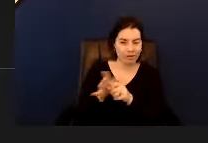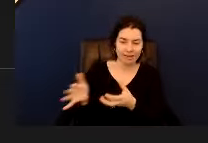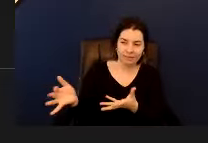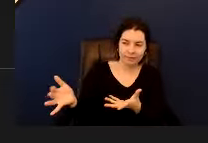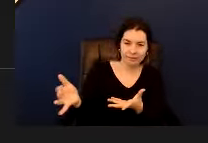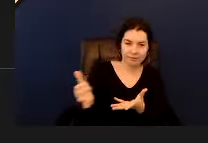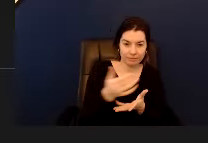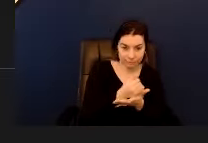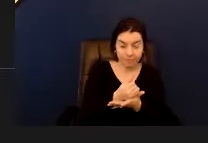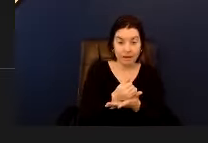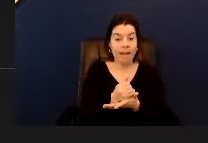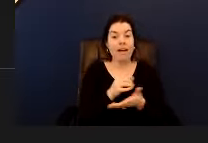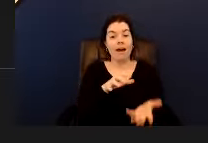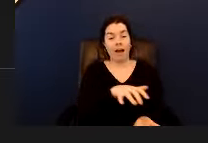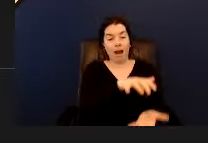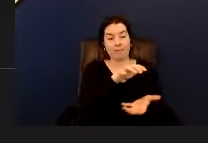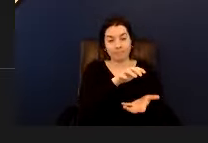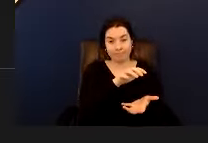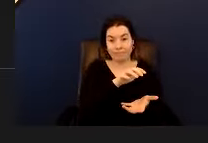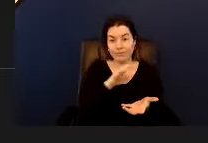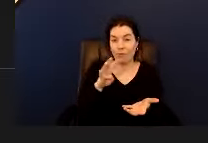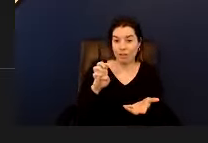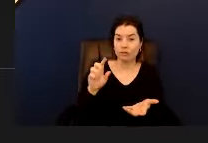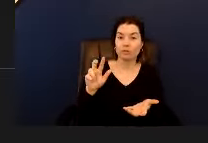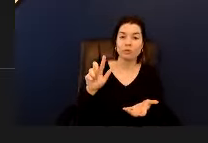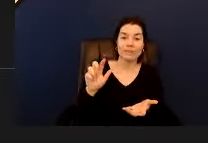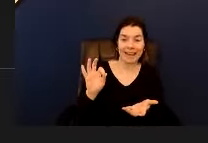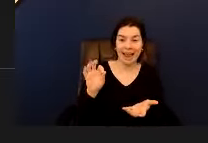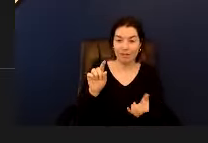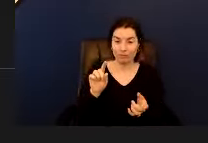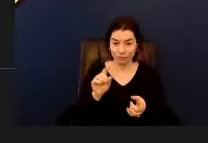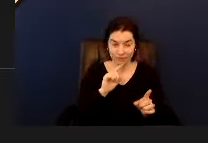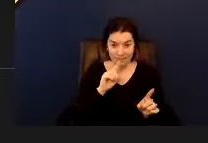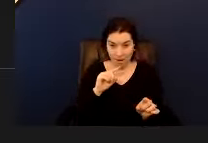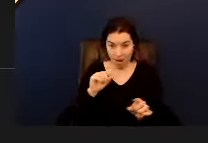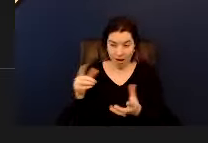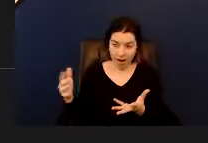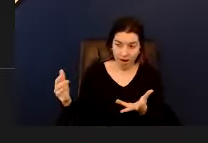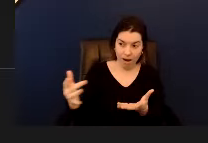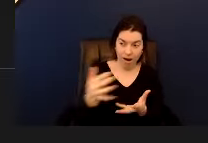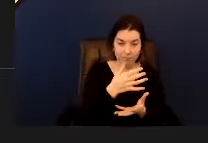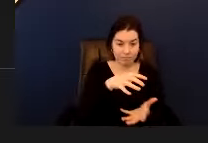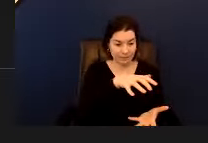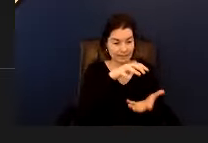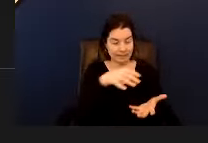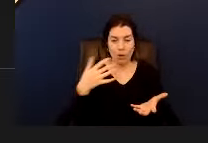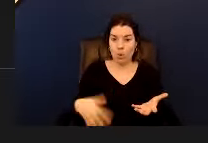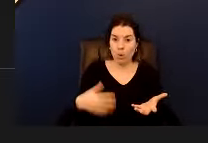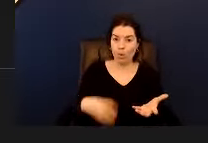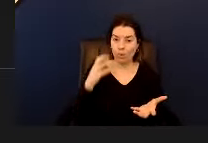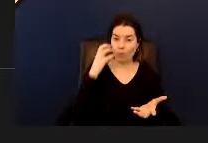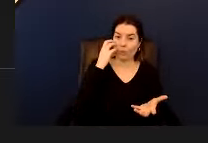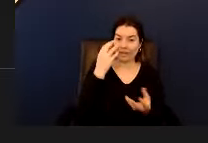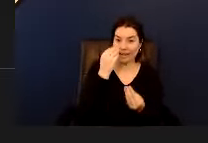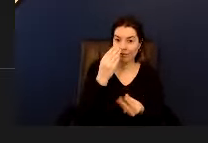about 425 responses, and we found a lot of information about where people with disabilities